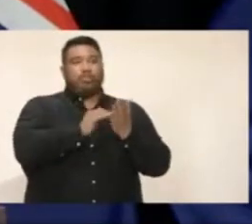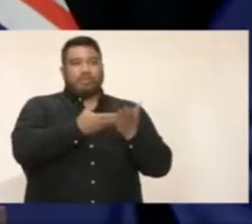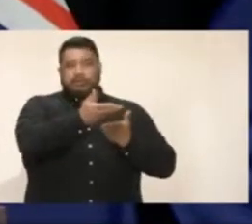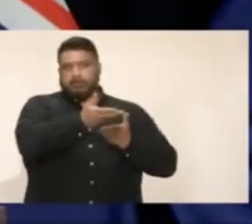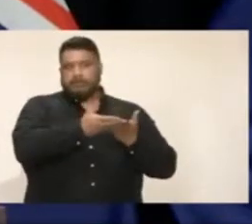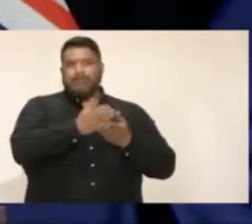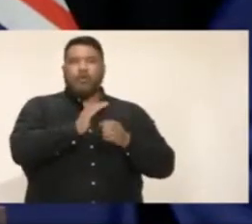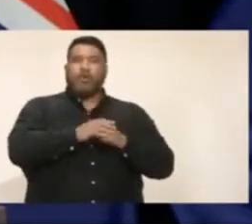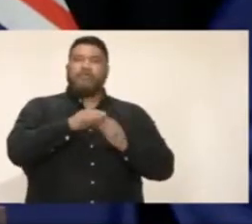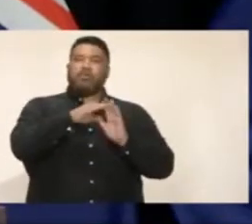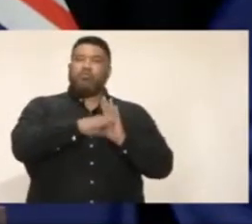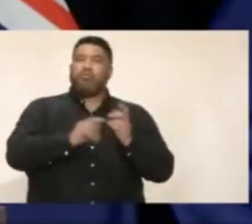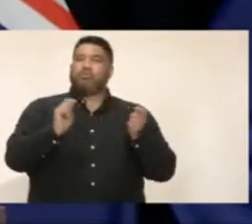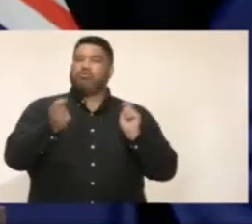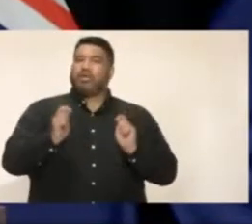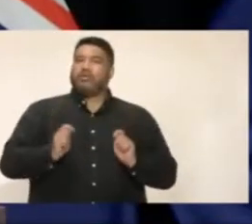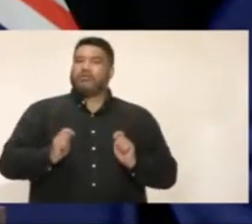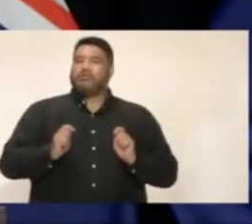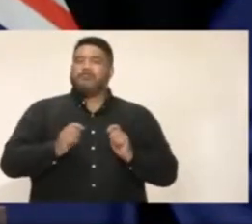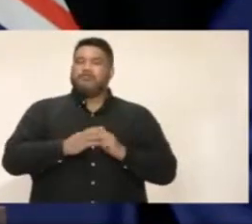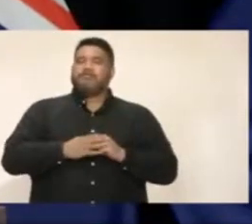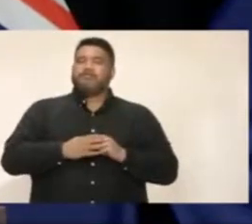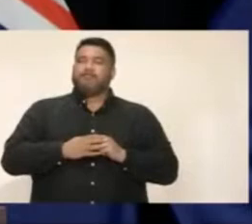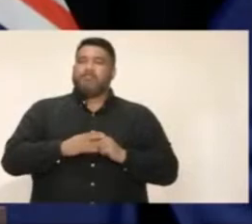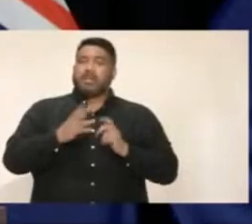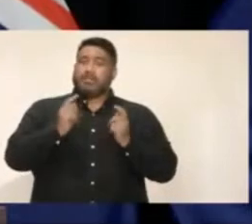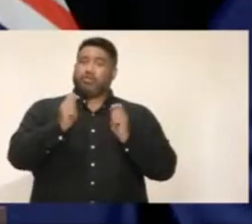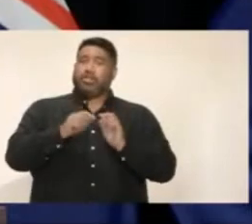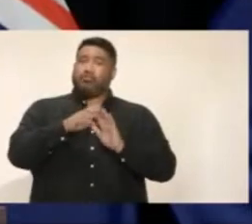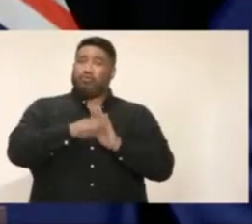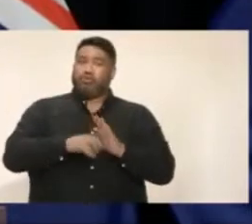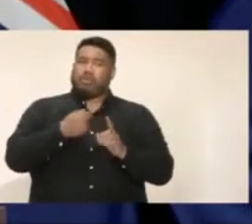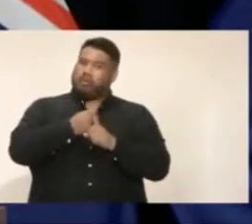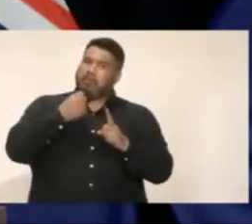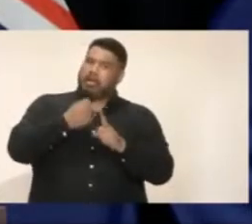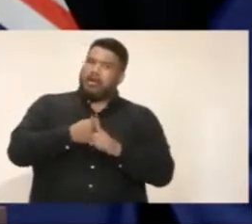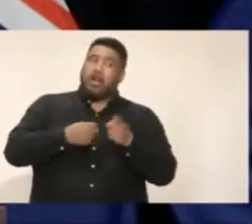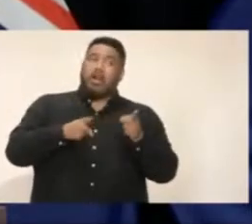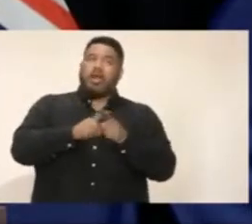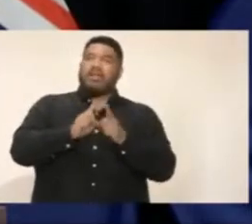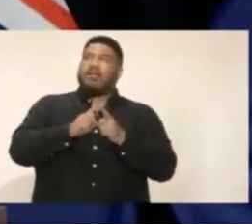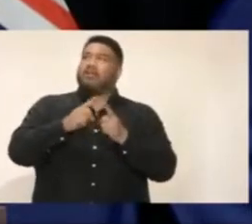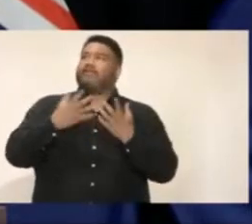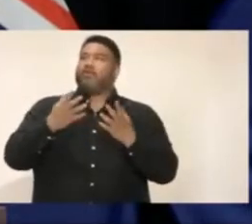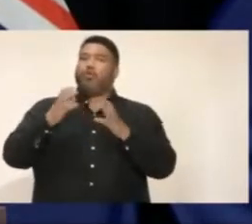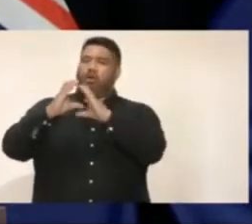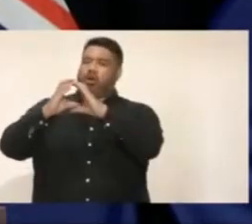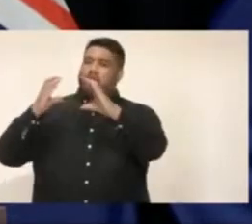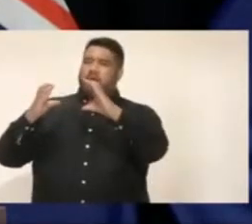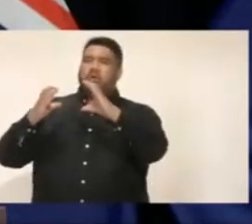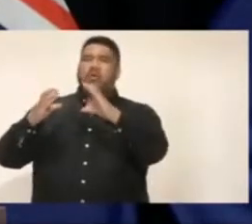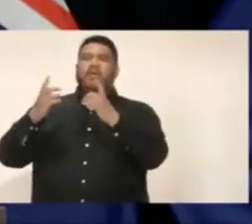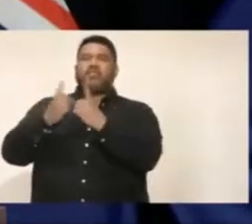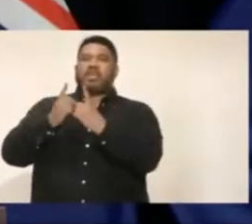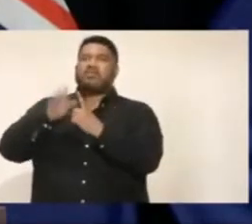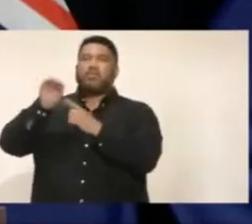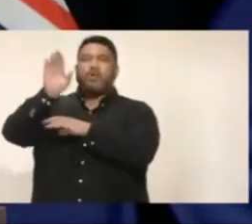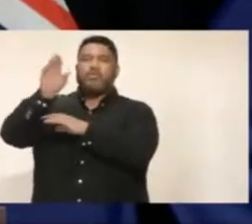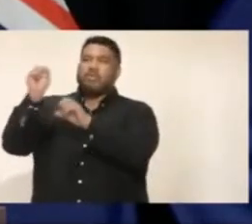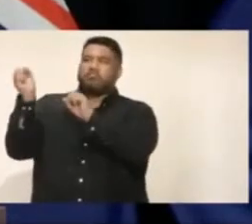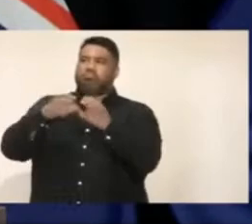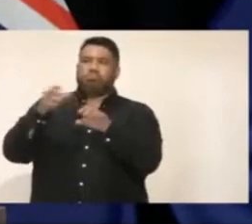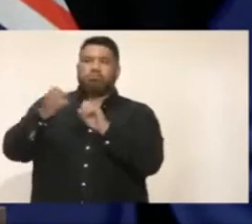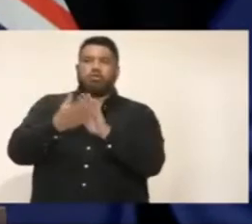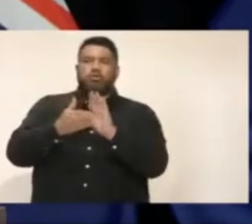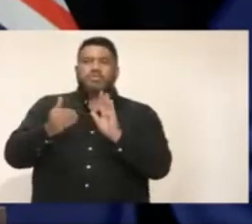of some of those rule changes are reasonably significant, particularly for freight. So we do need to make sure that for freight, where